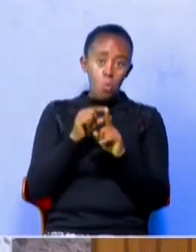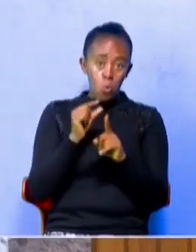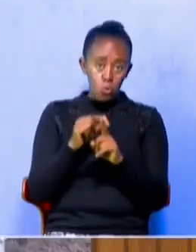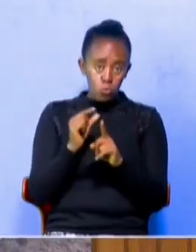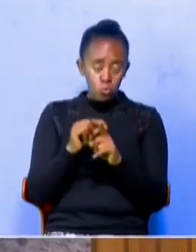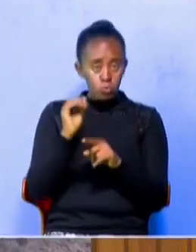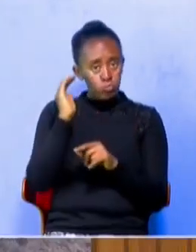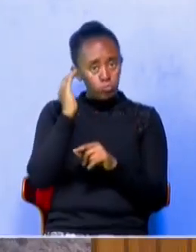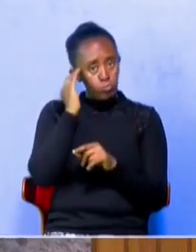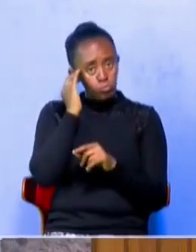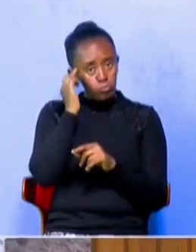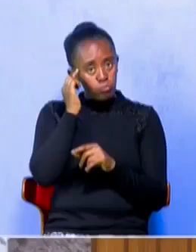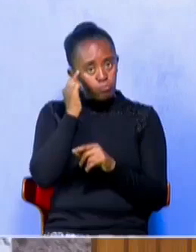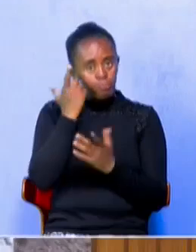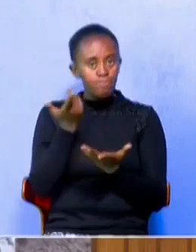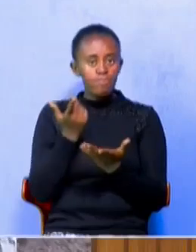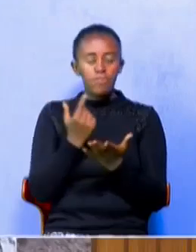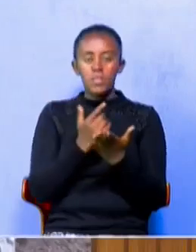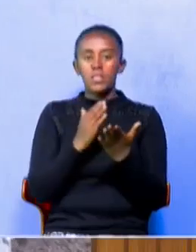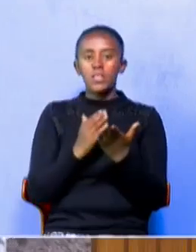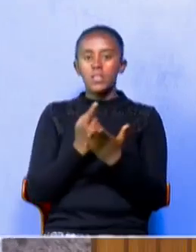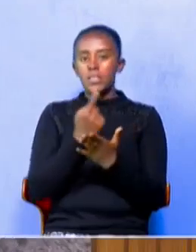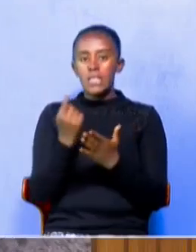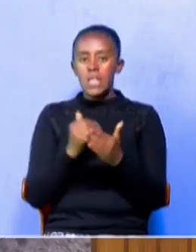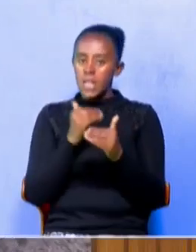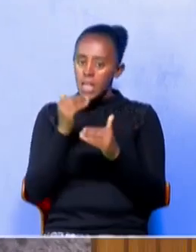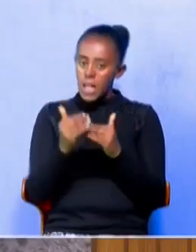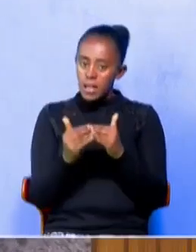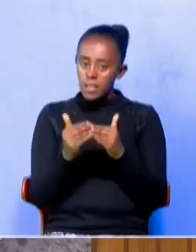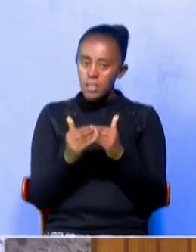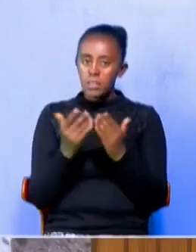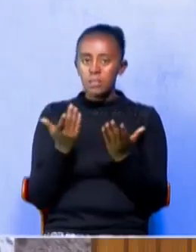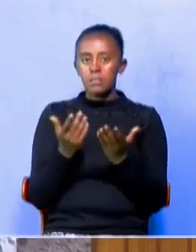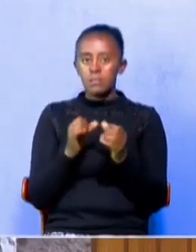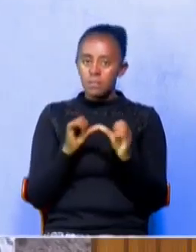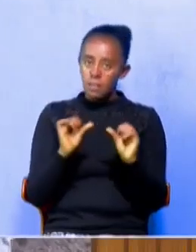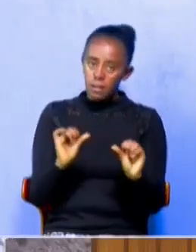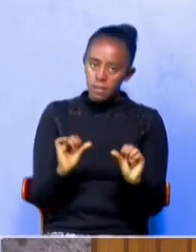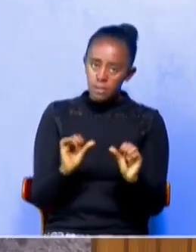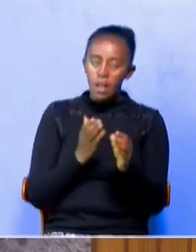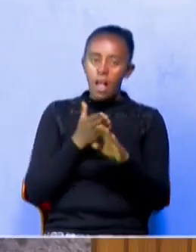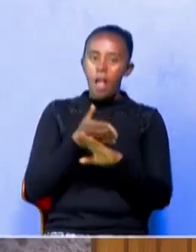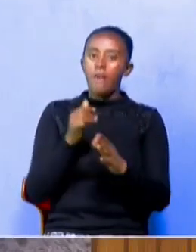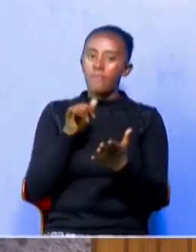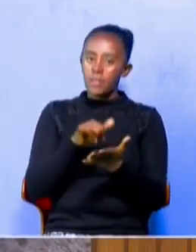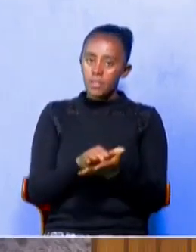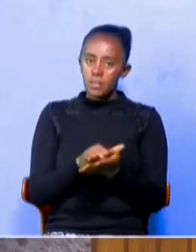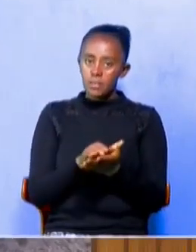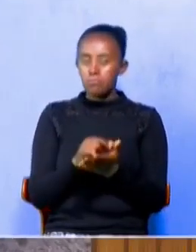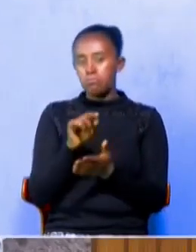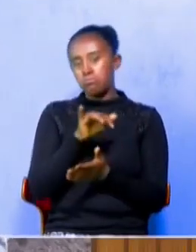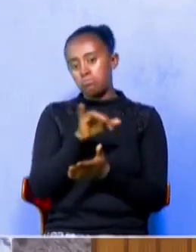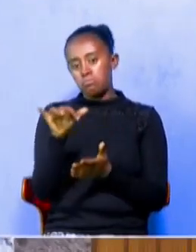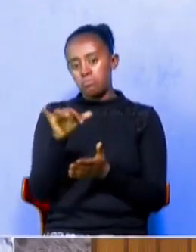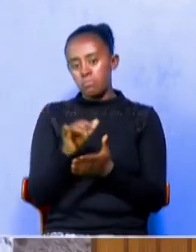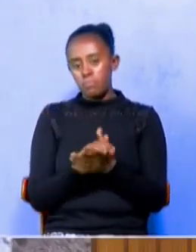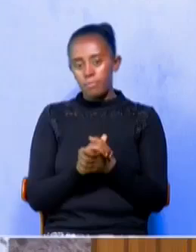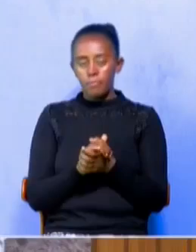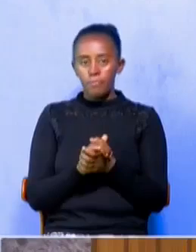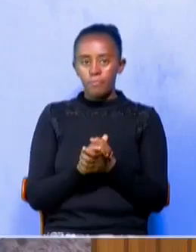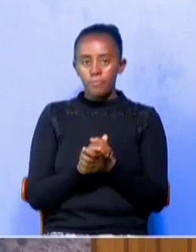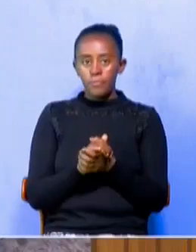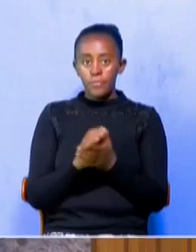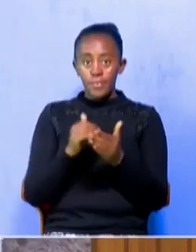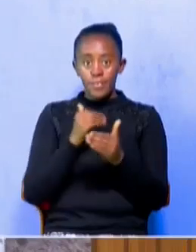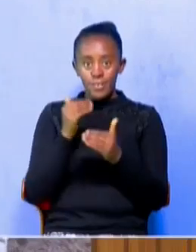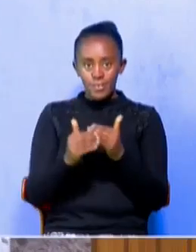keep in mind, such as next, then, after that, etc. And